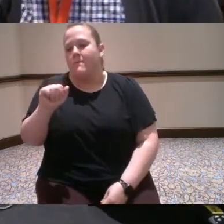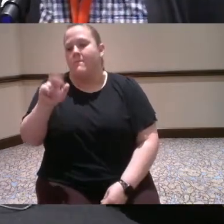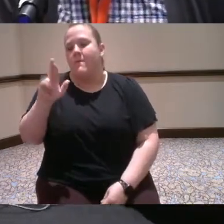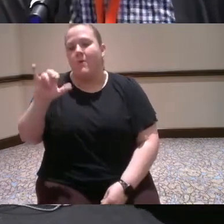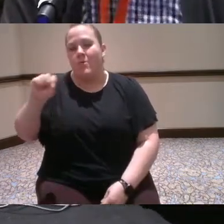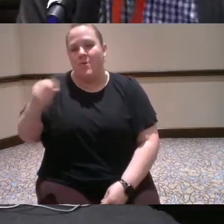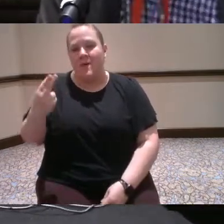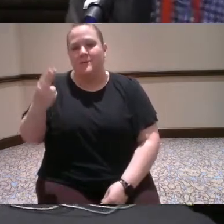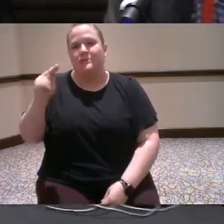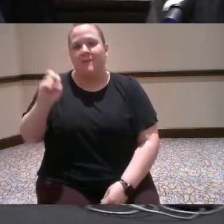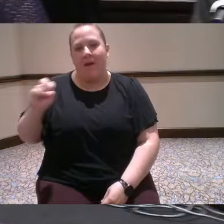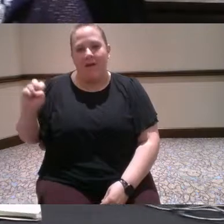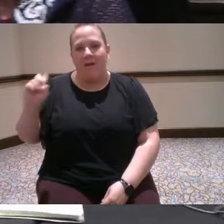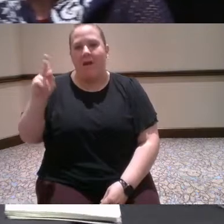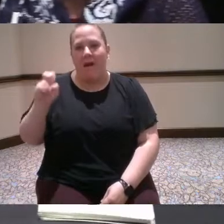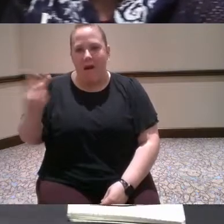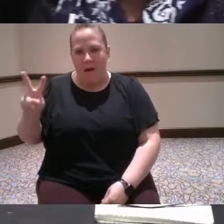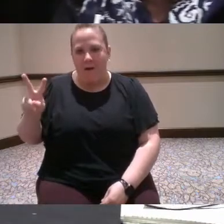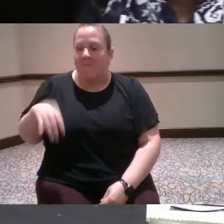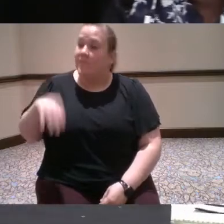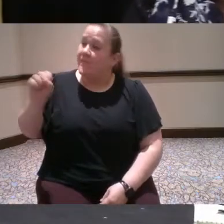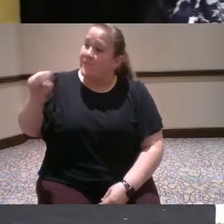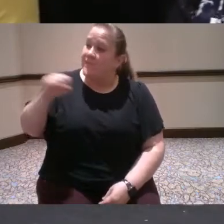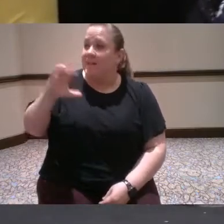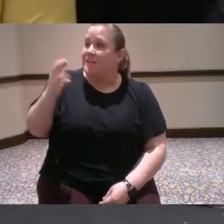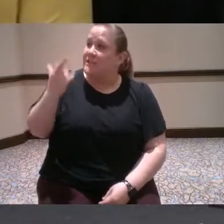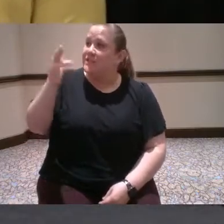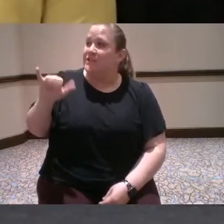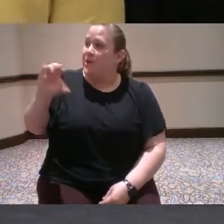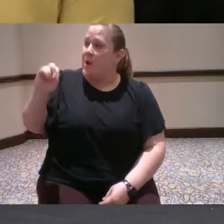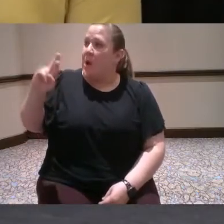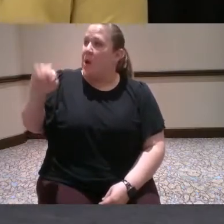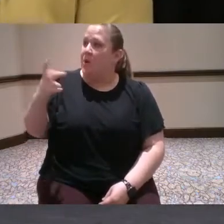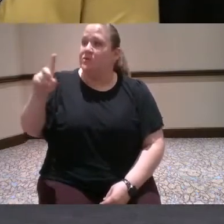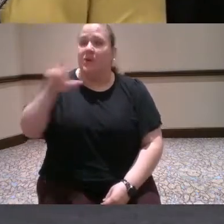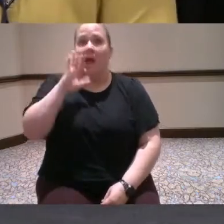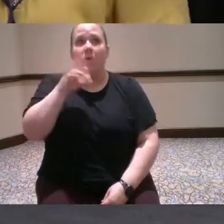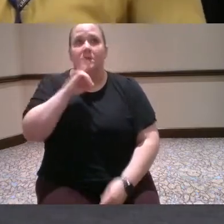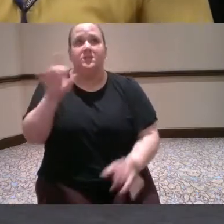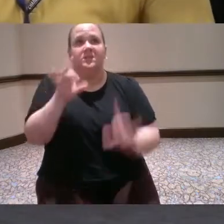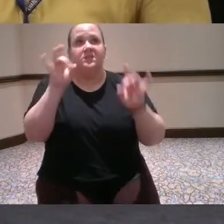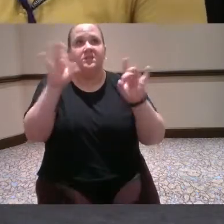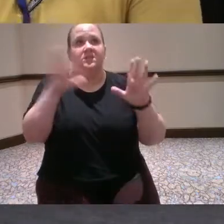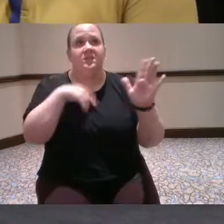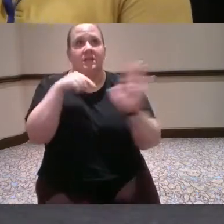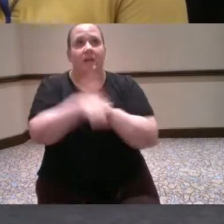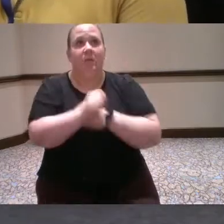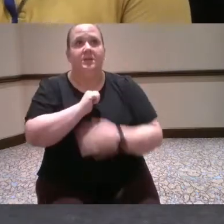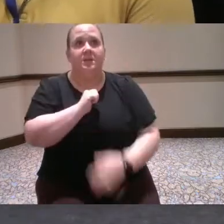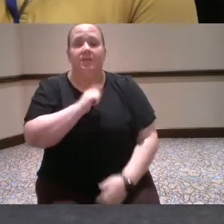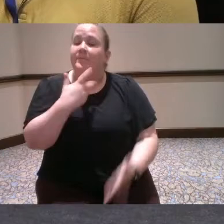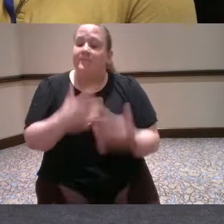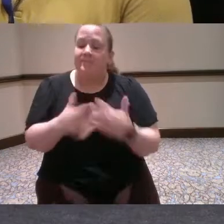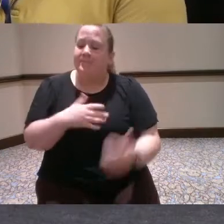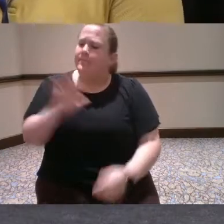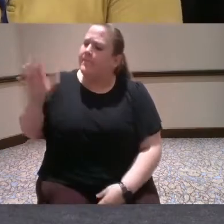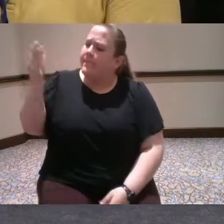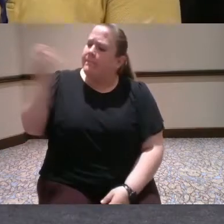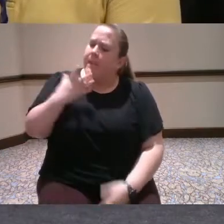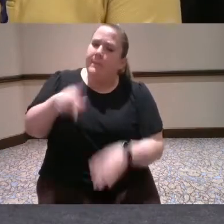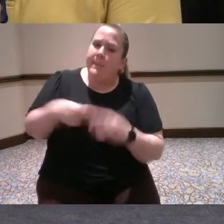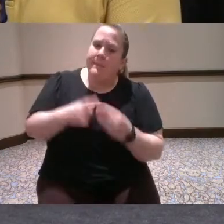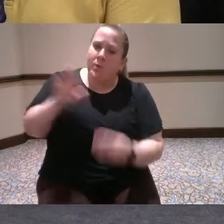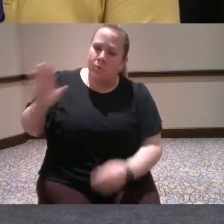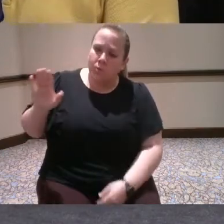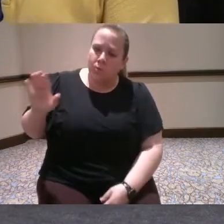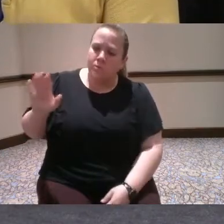email like, so, Cherry Orchard, Baryshnikov. I think I'll just slip my wrist now. So, tell me about yours, and also